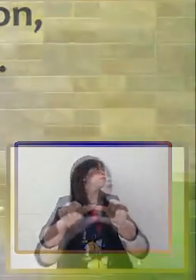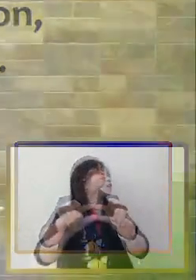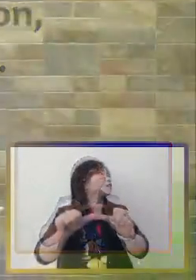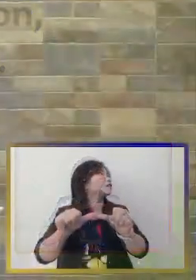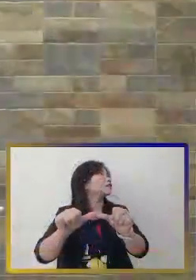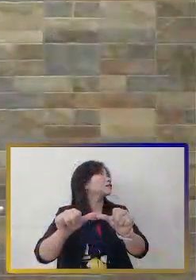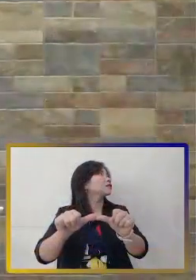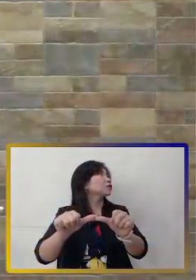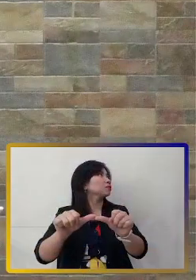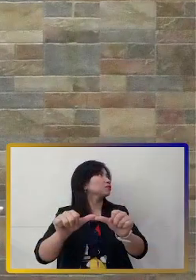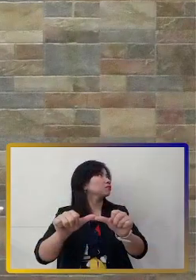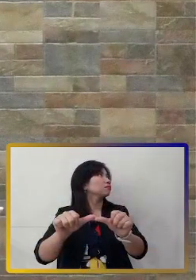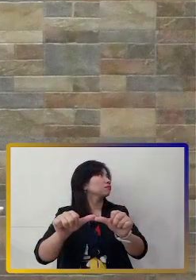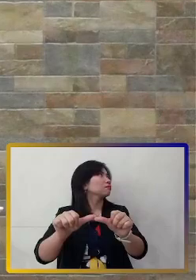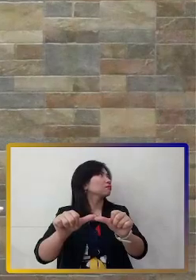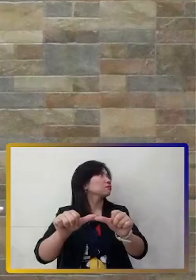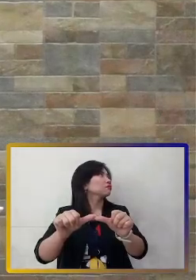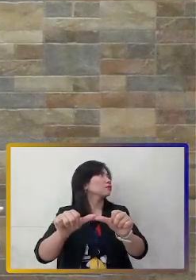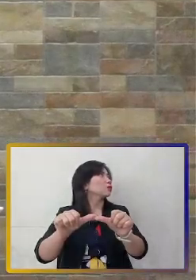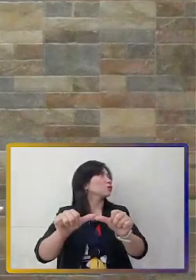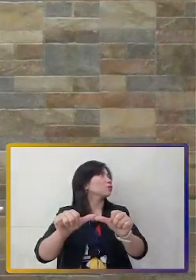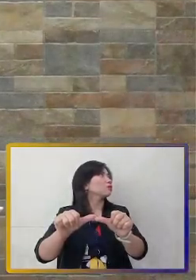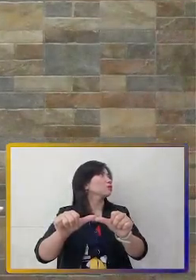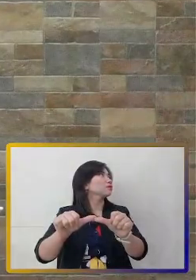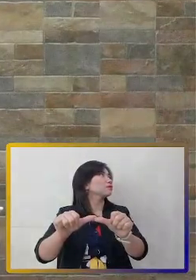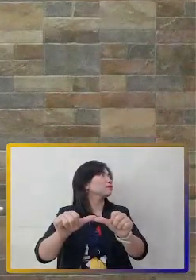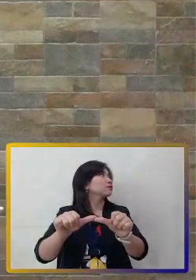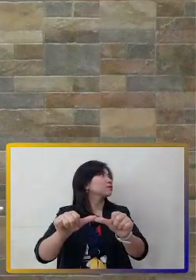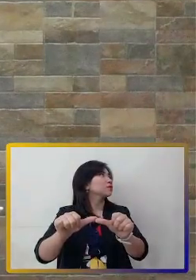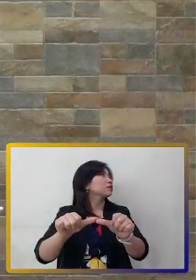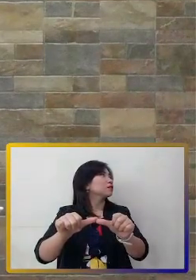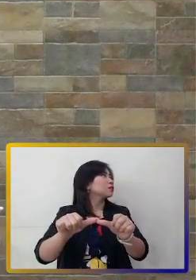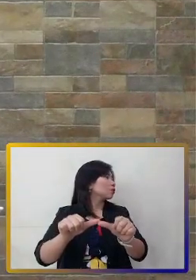stands. Amen. Remain standing, please.